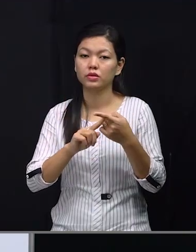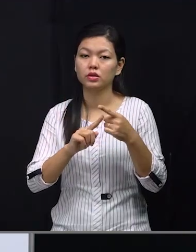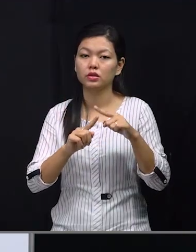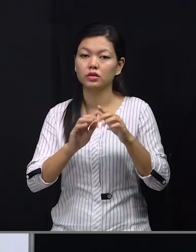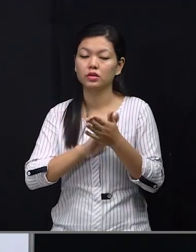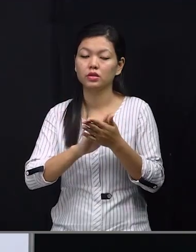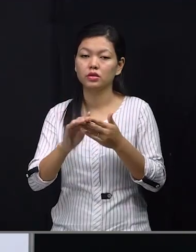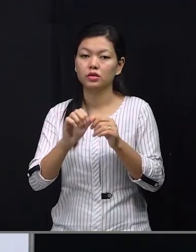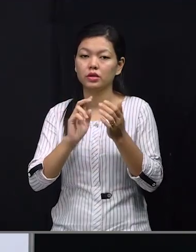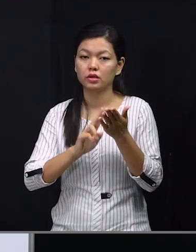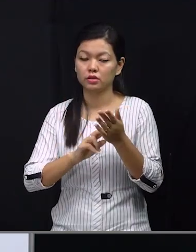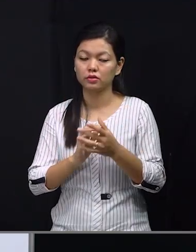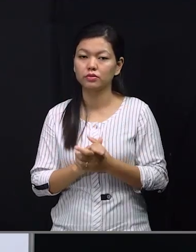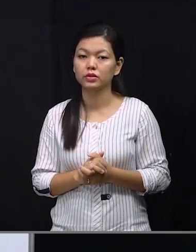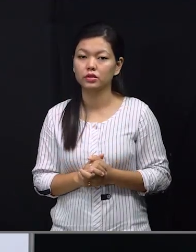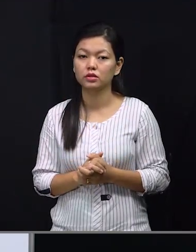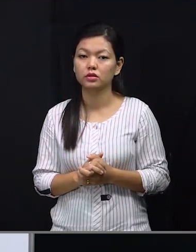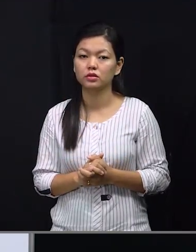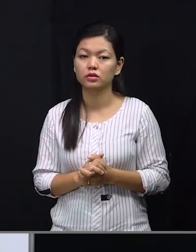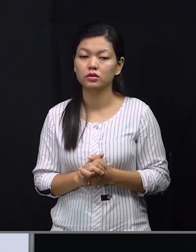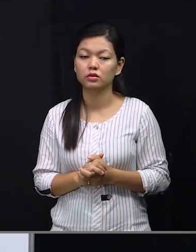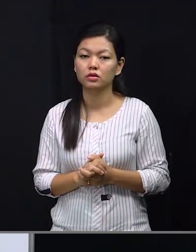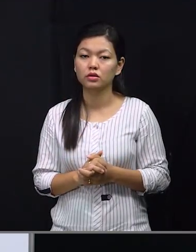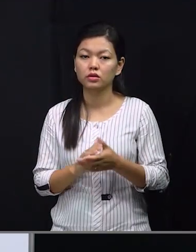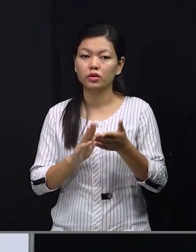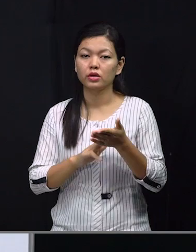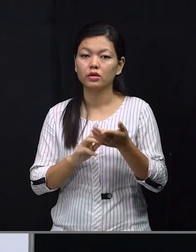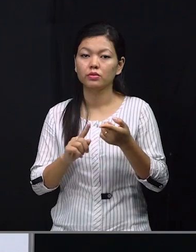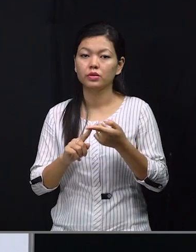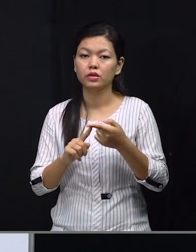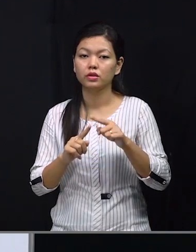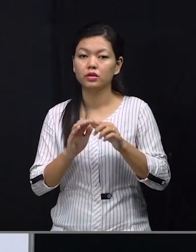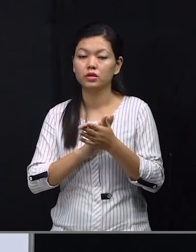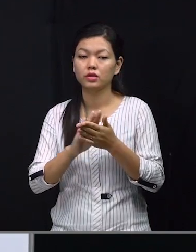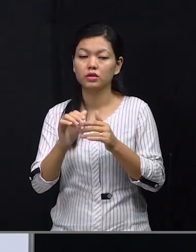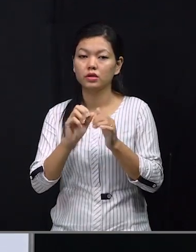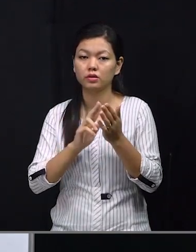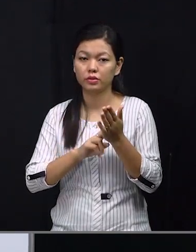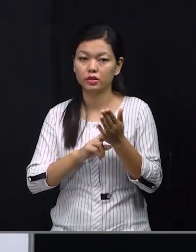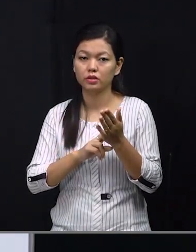From methane, we can obtain chloromethane.